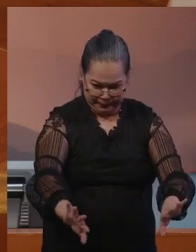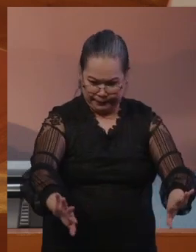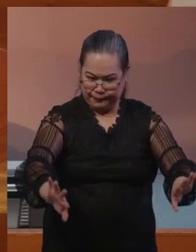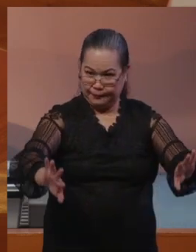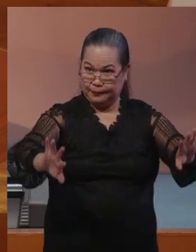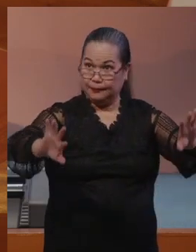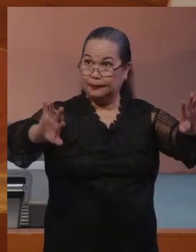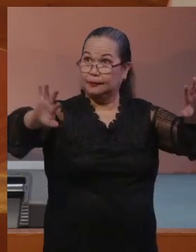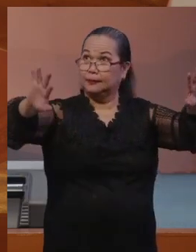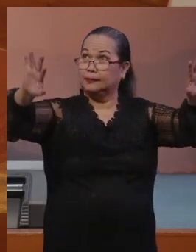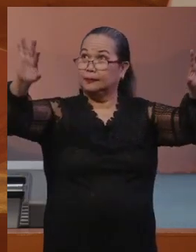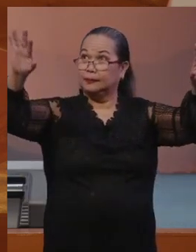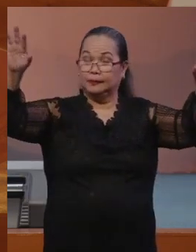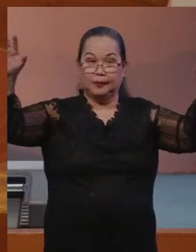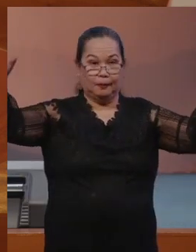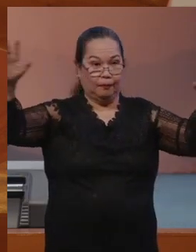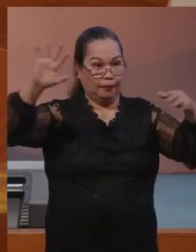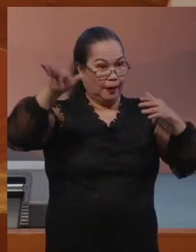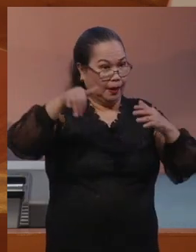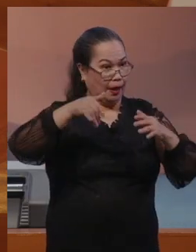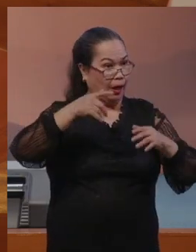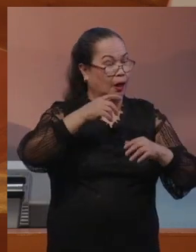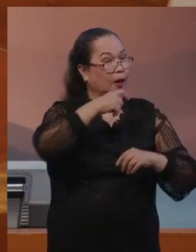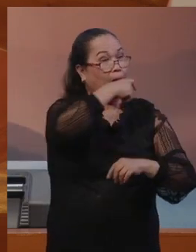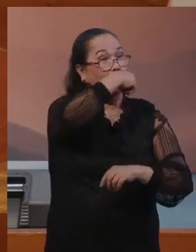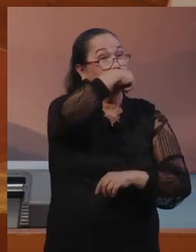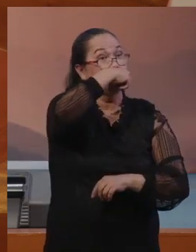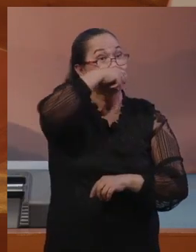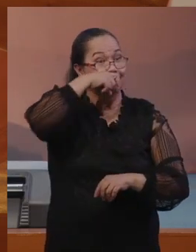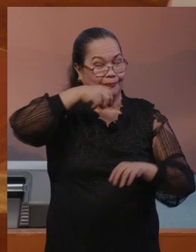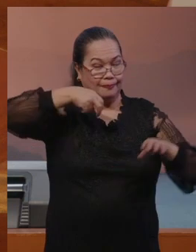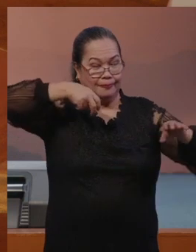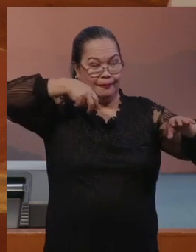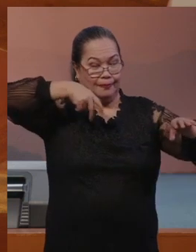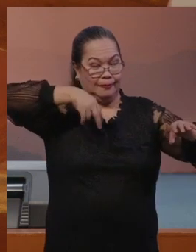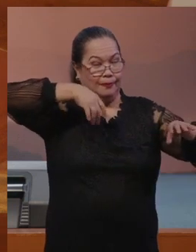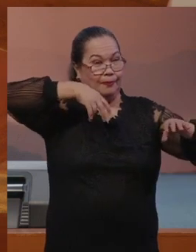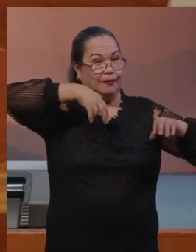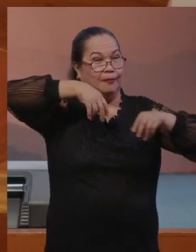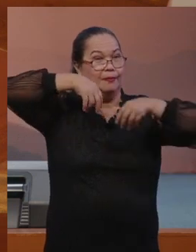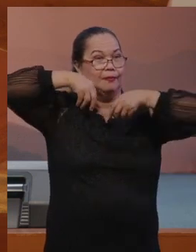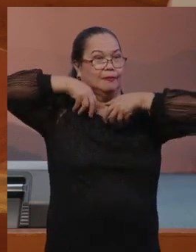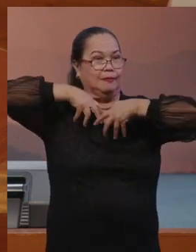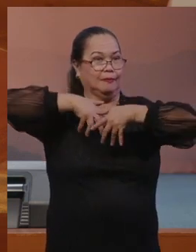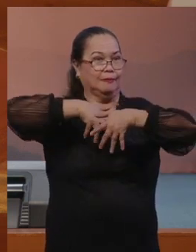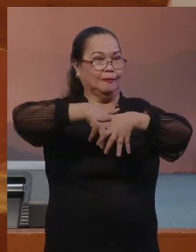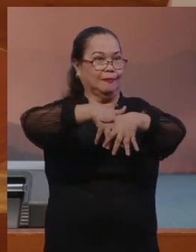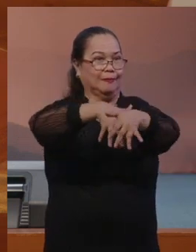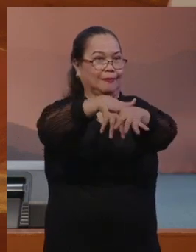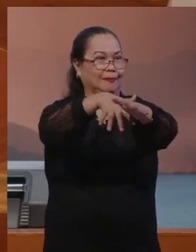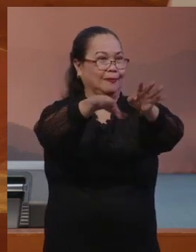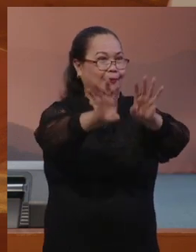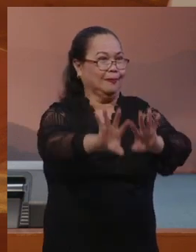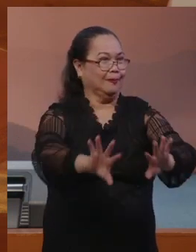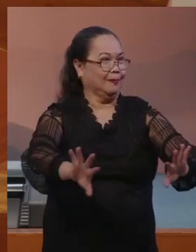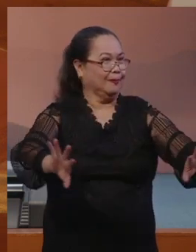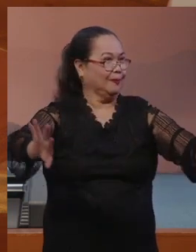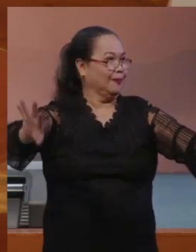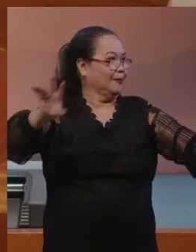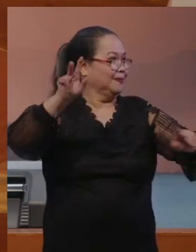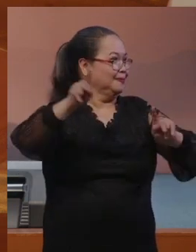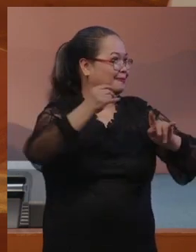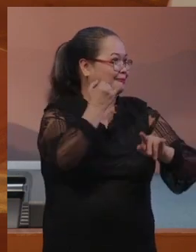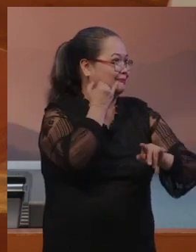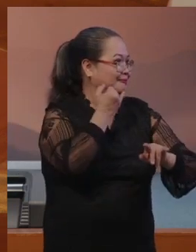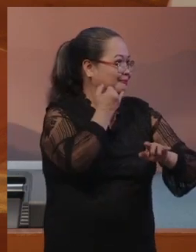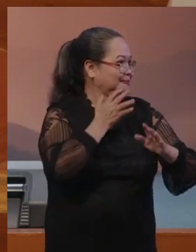east wind all night, and made the sea dry land, and the waters were divided, and the people of Israel went